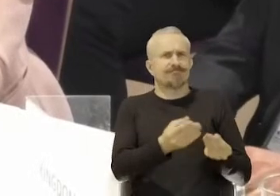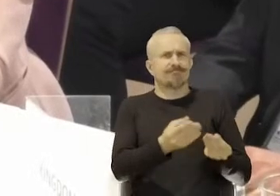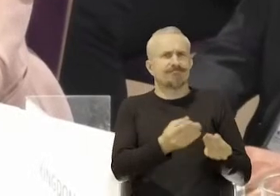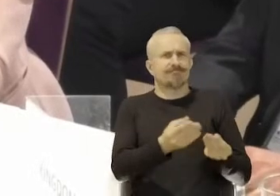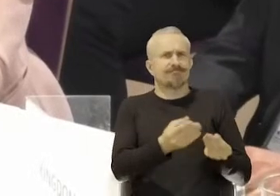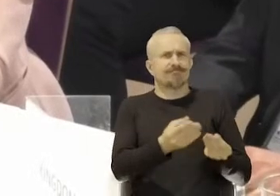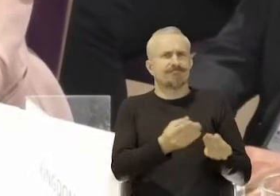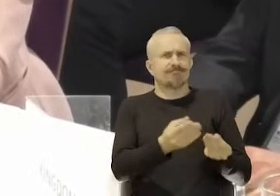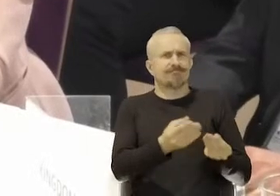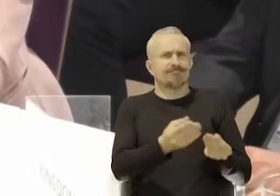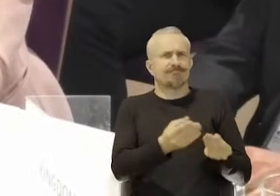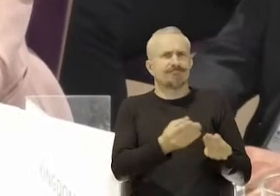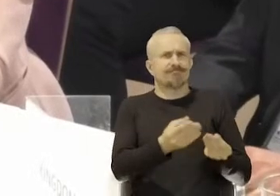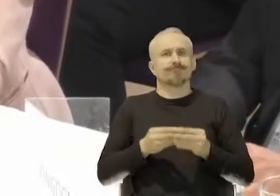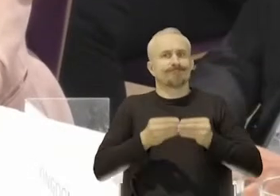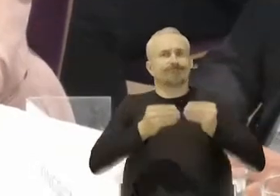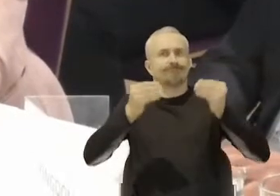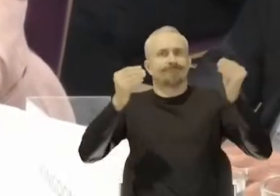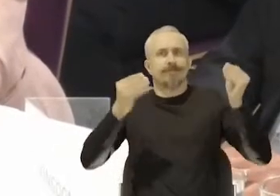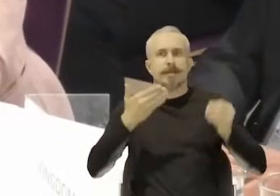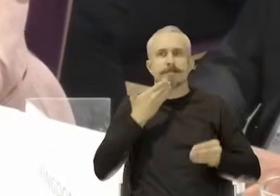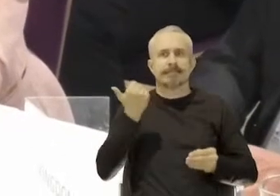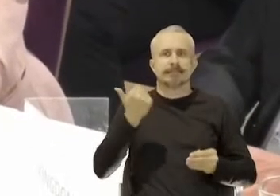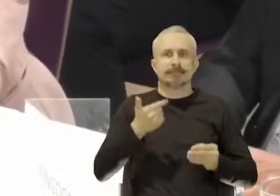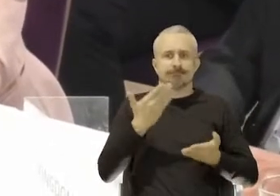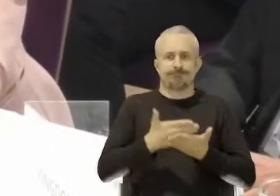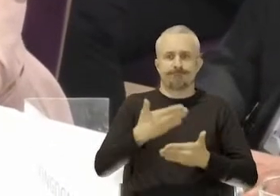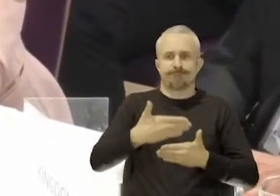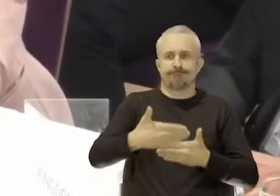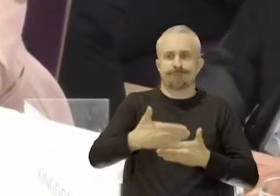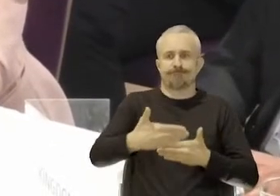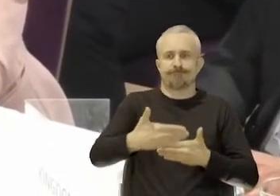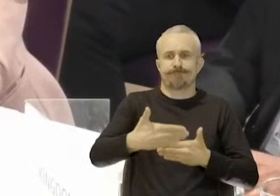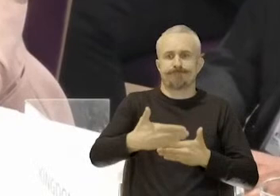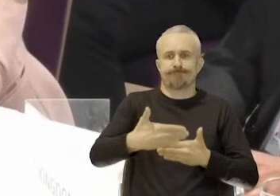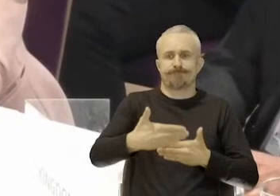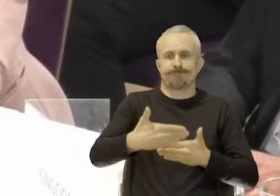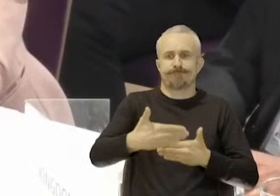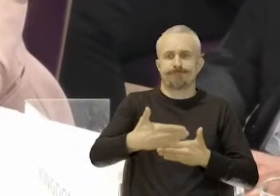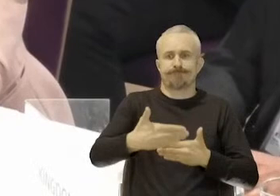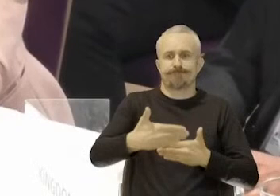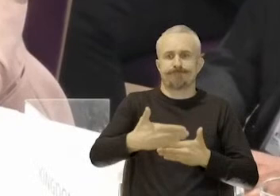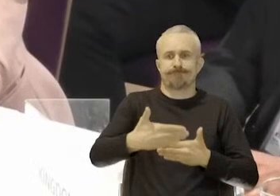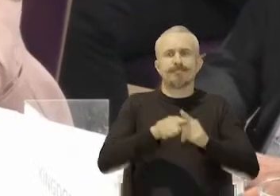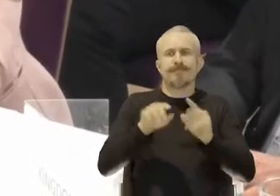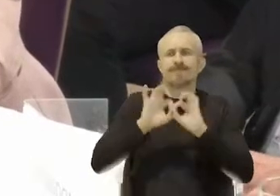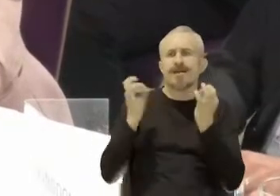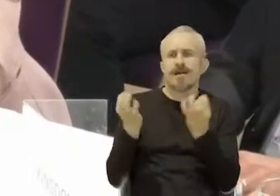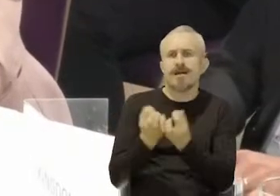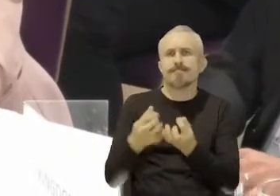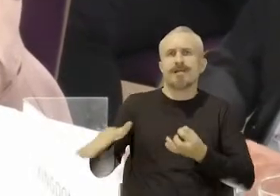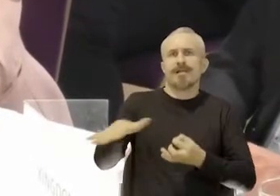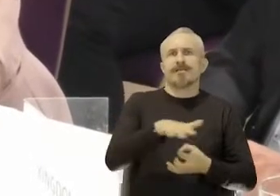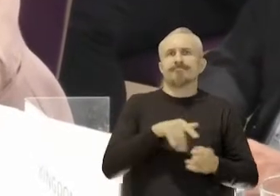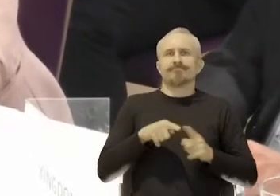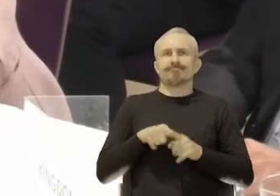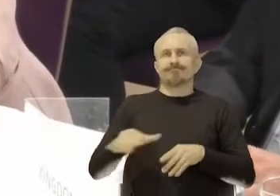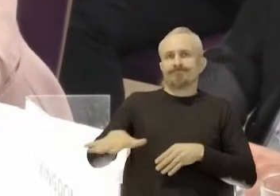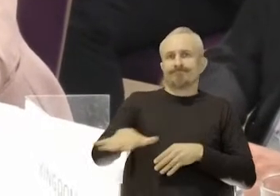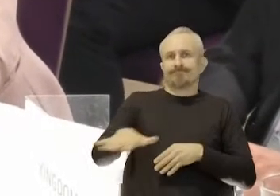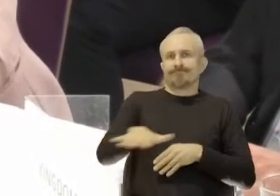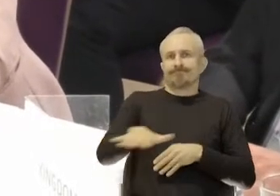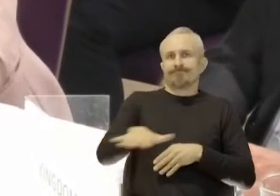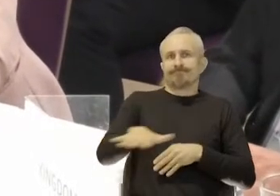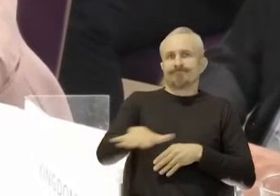but still we have been able to do some progress. One of the initiatives I'd like to mention is to aid families living in